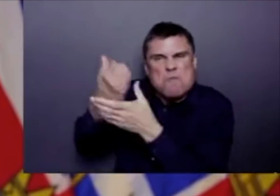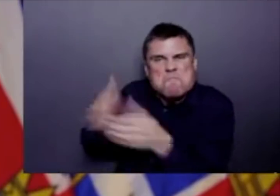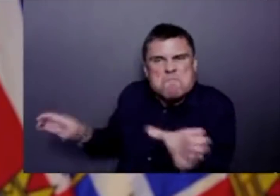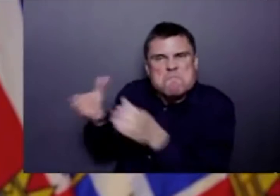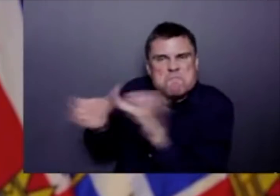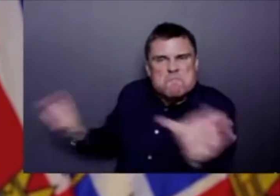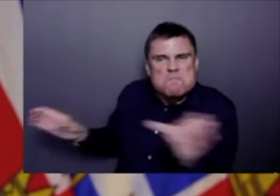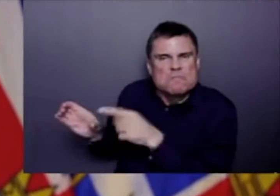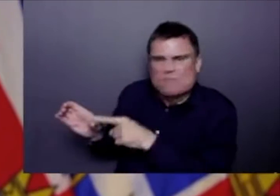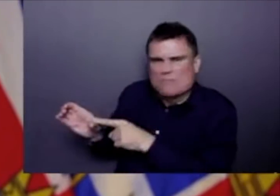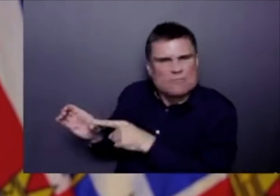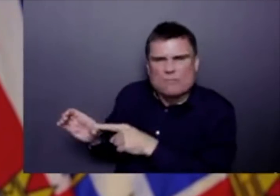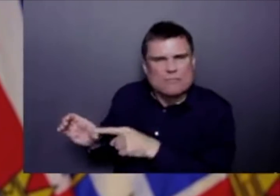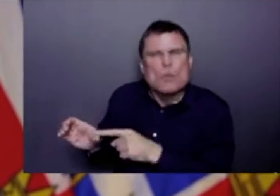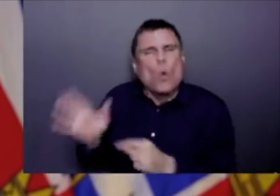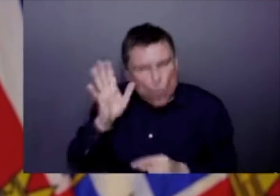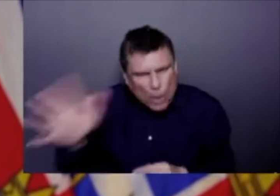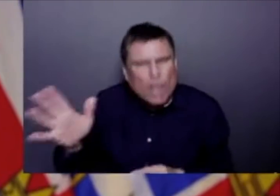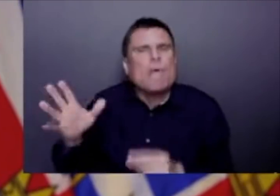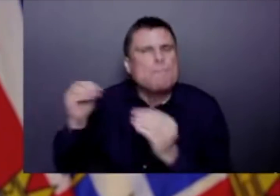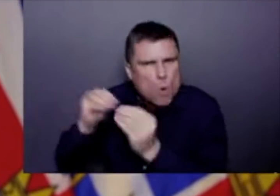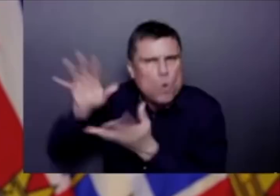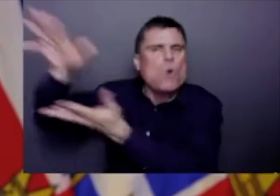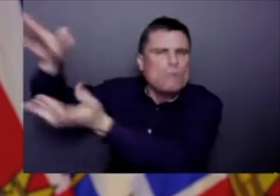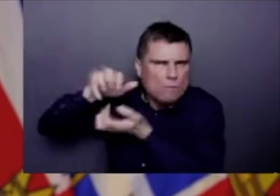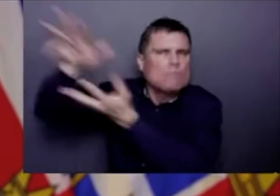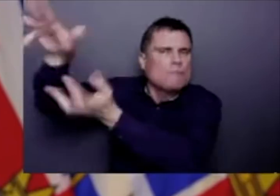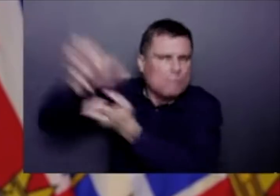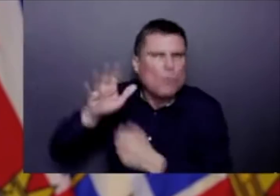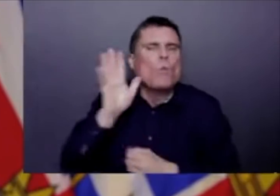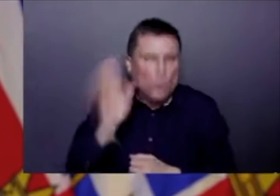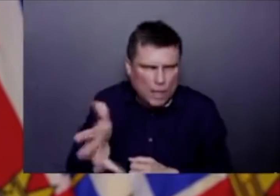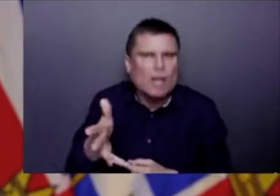in the air, even as late as last Wednesday